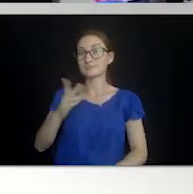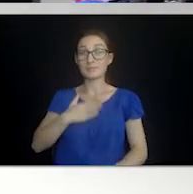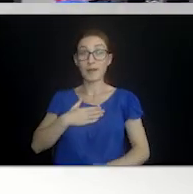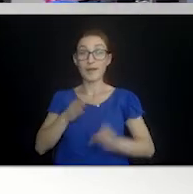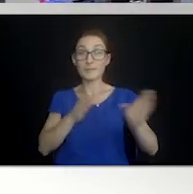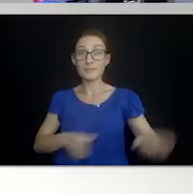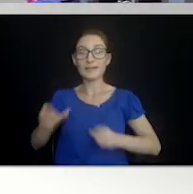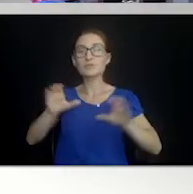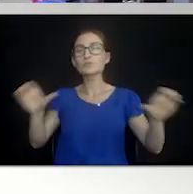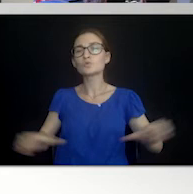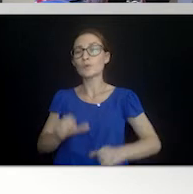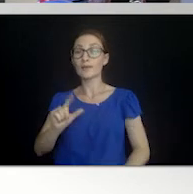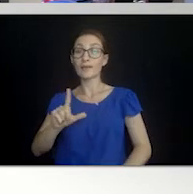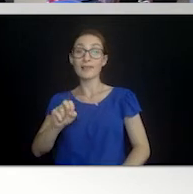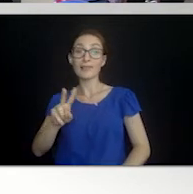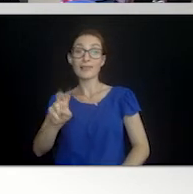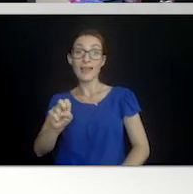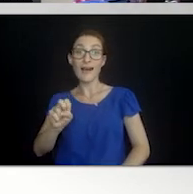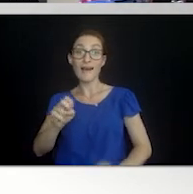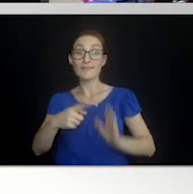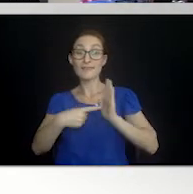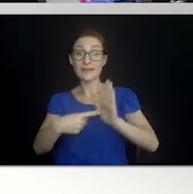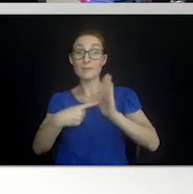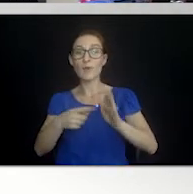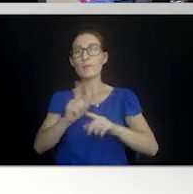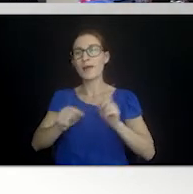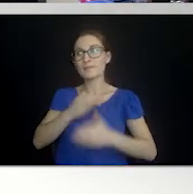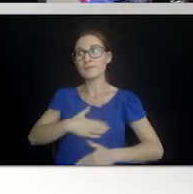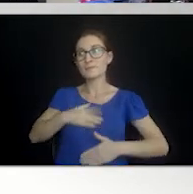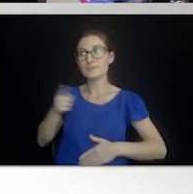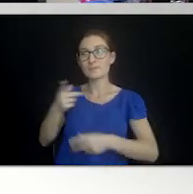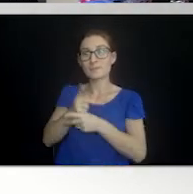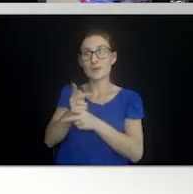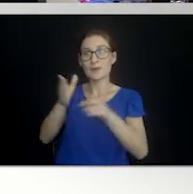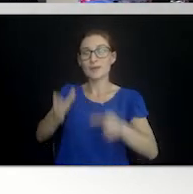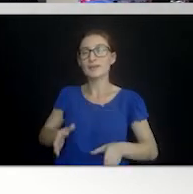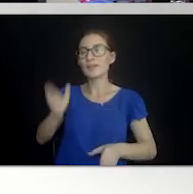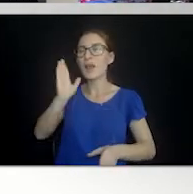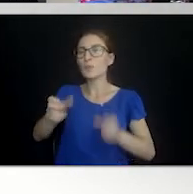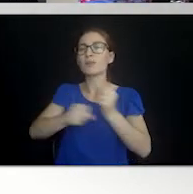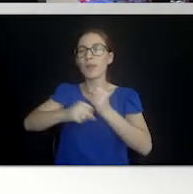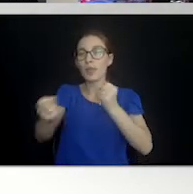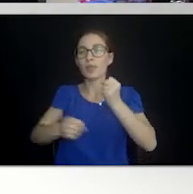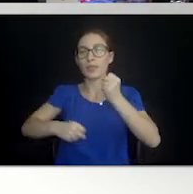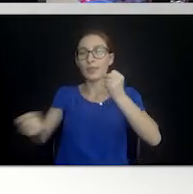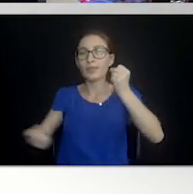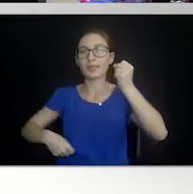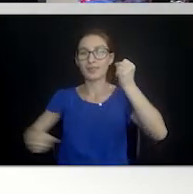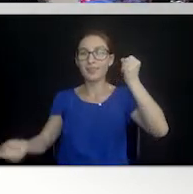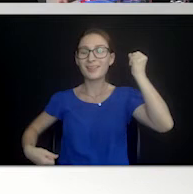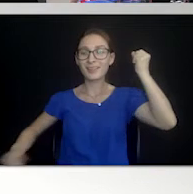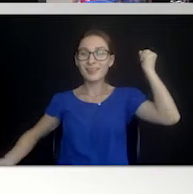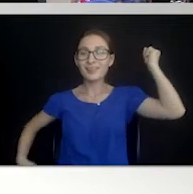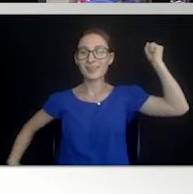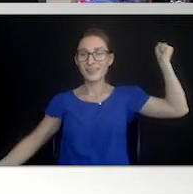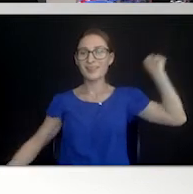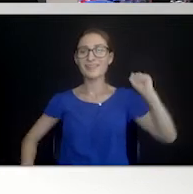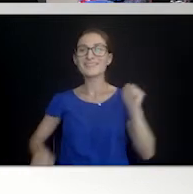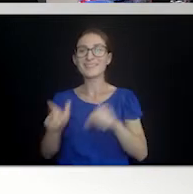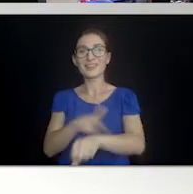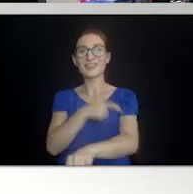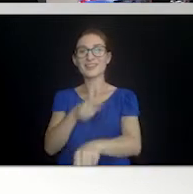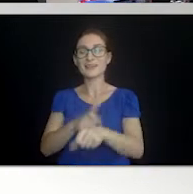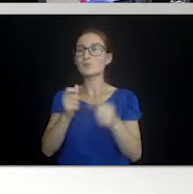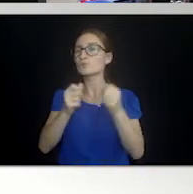All right, my plan was to do a live demo, but I love this product so much that it probably would have just drawn on and gone for about 40 minutes